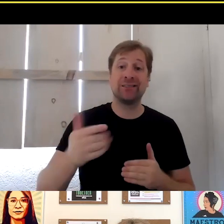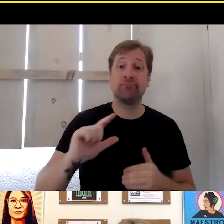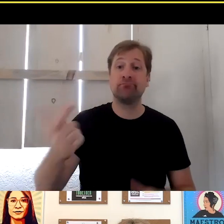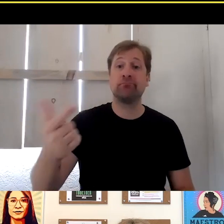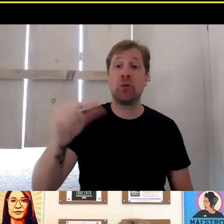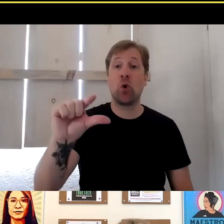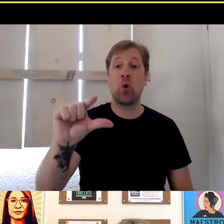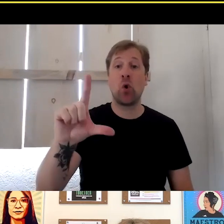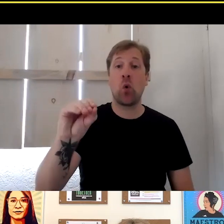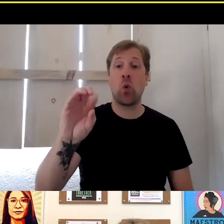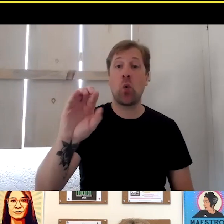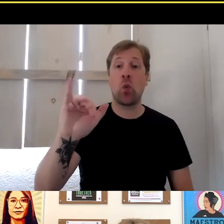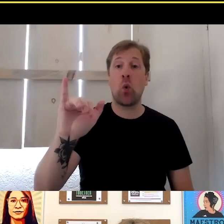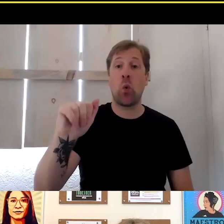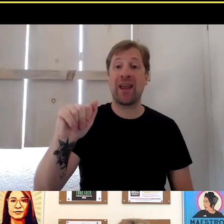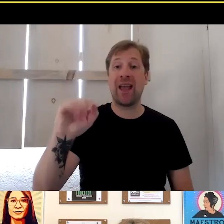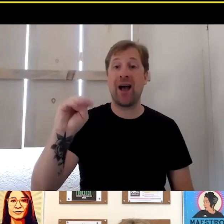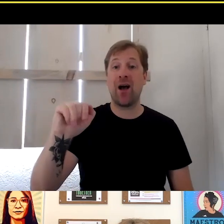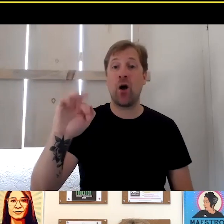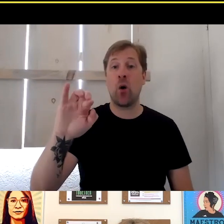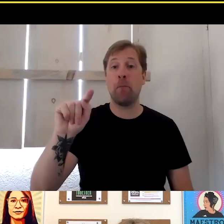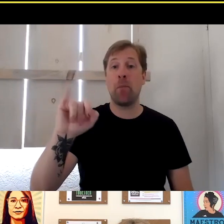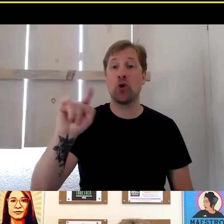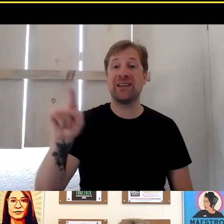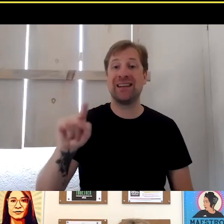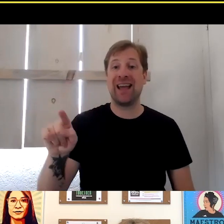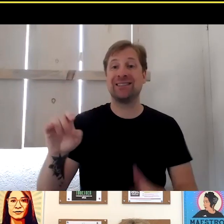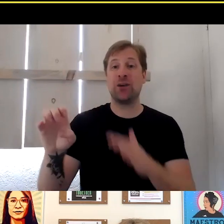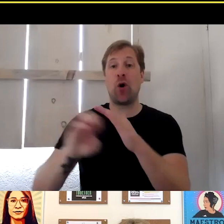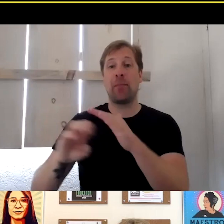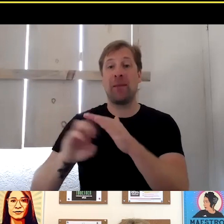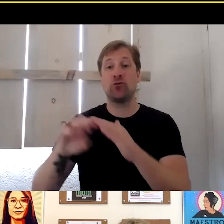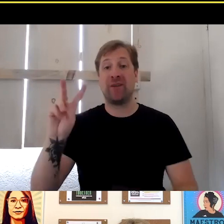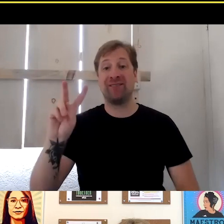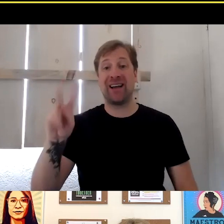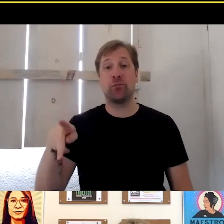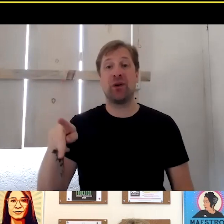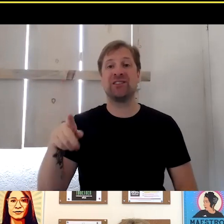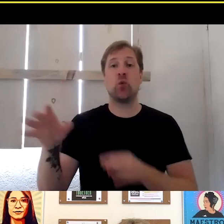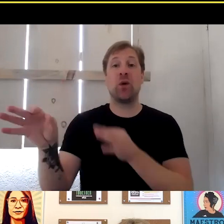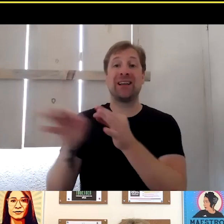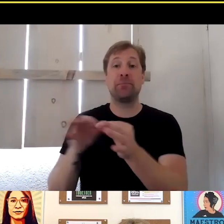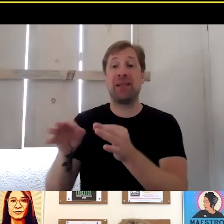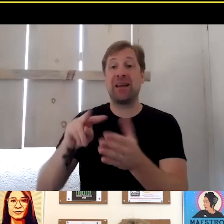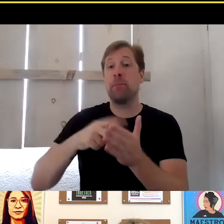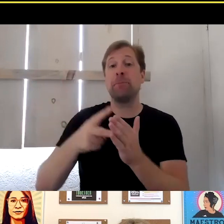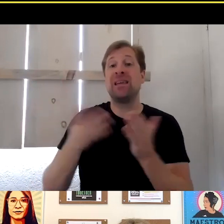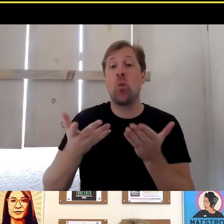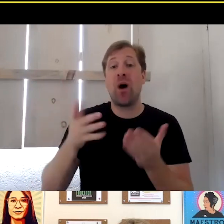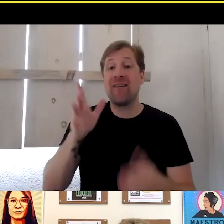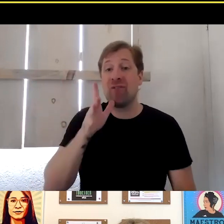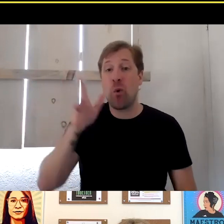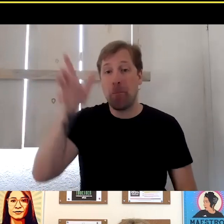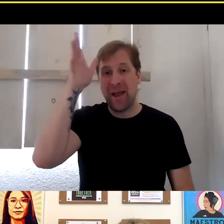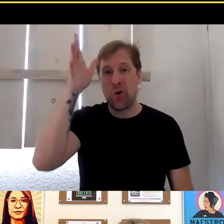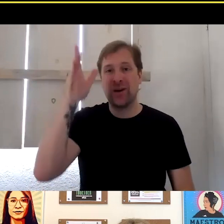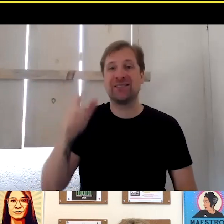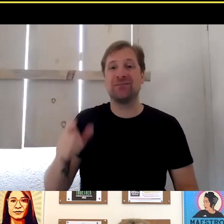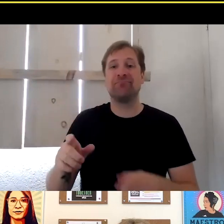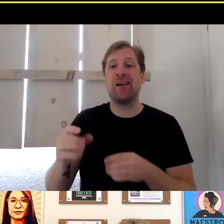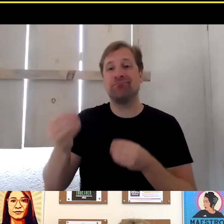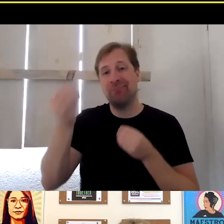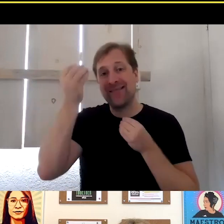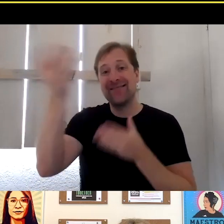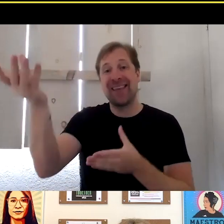Gloria Martinez, our elementary vice president, who wants to explain what this means for parents and give a message to